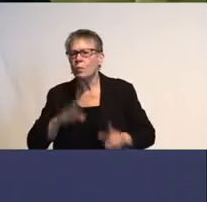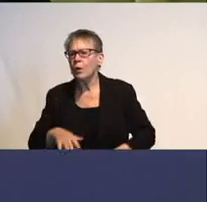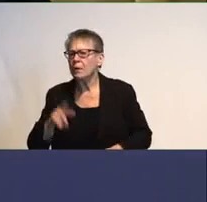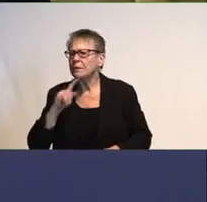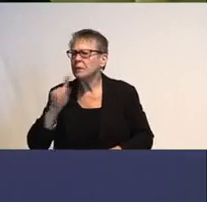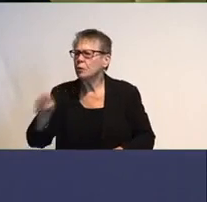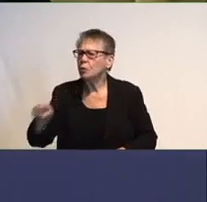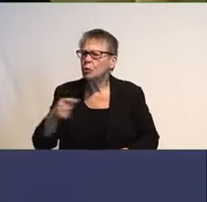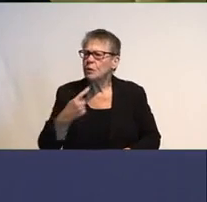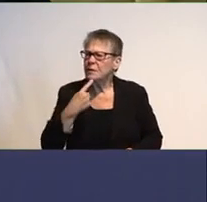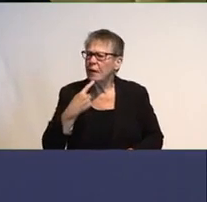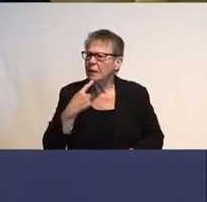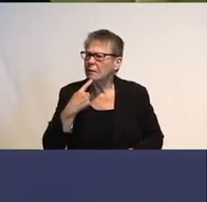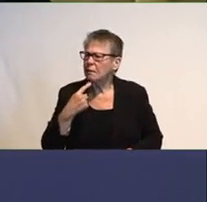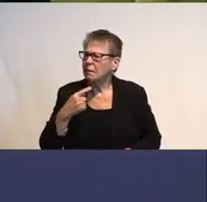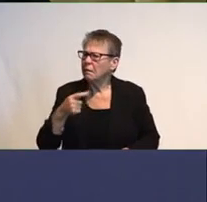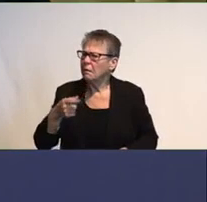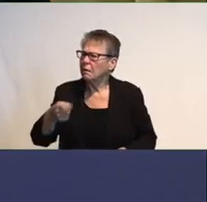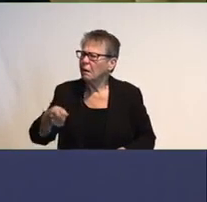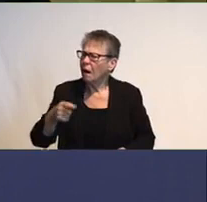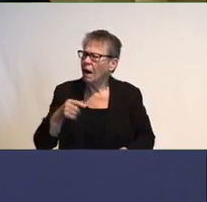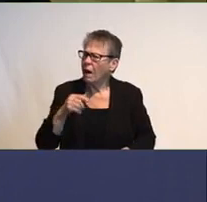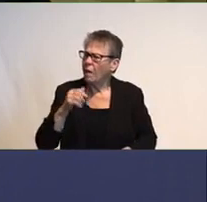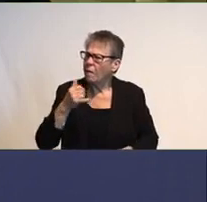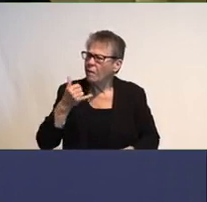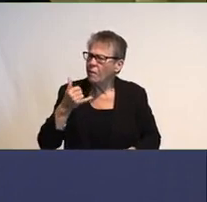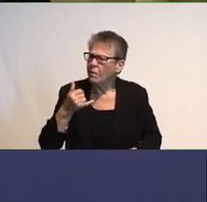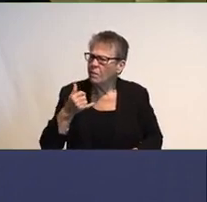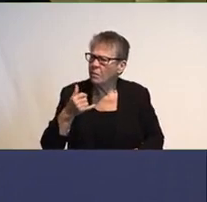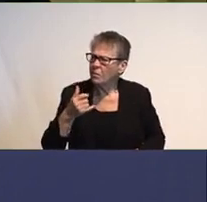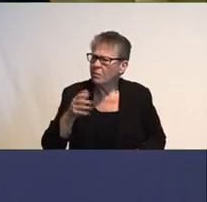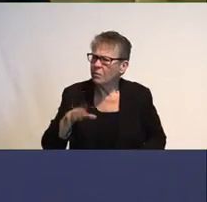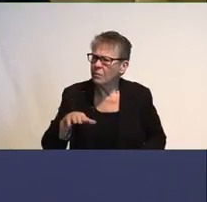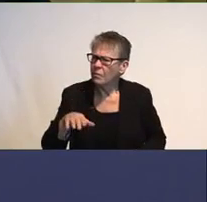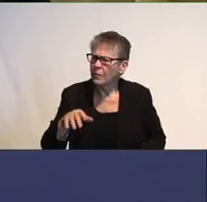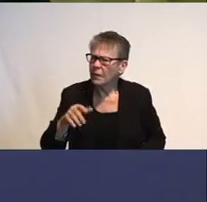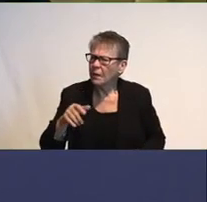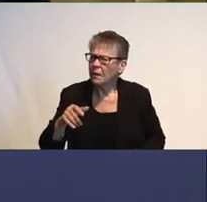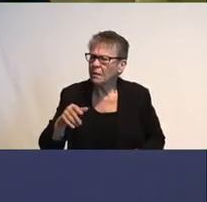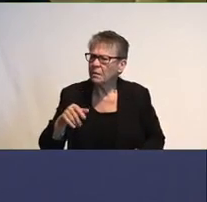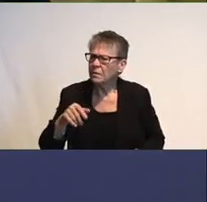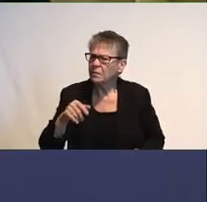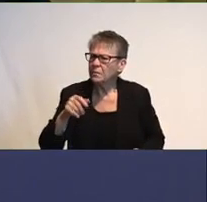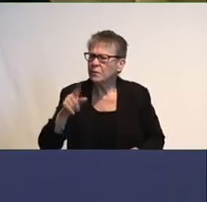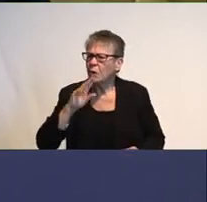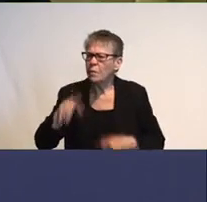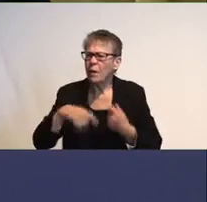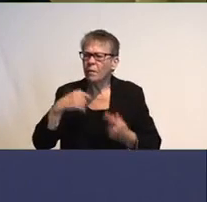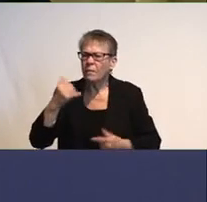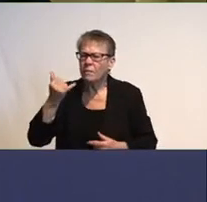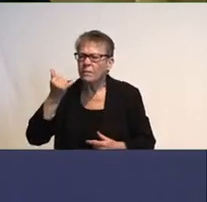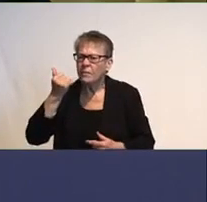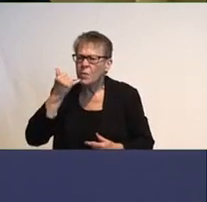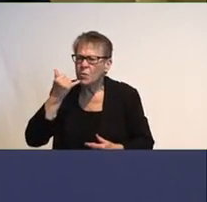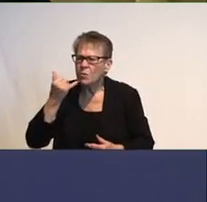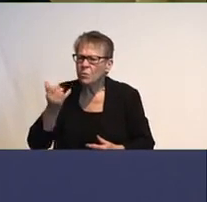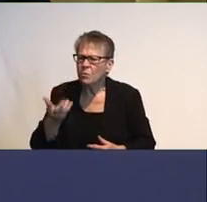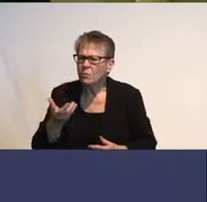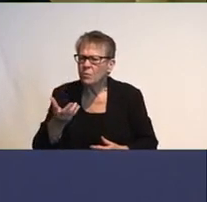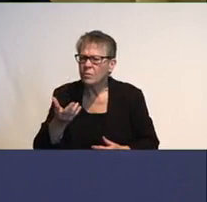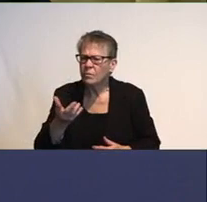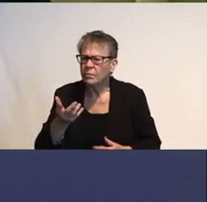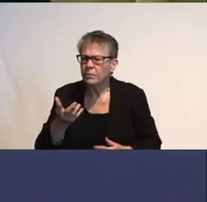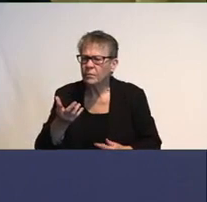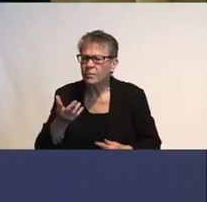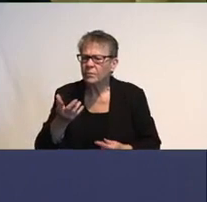in January. Any update on that? Anti-smoking advocates are demanding that the casino pilot legislation be tethered to the passage of a